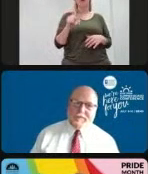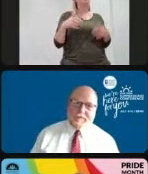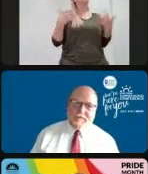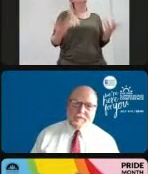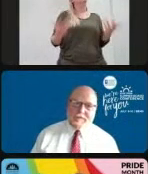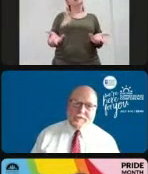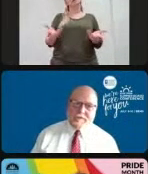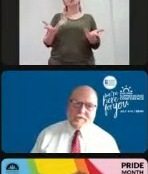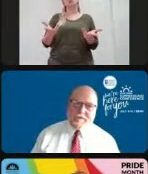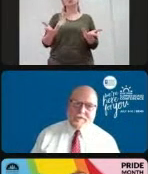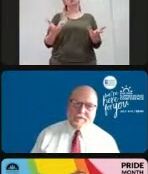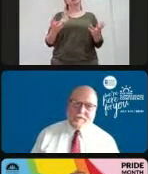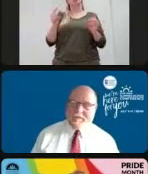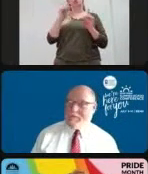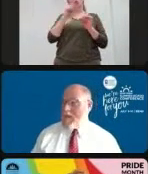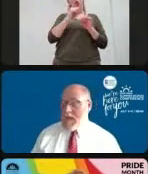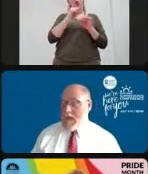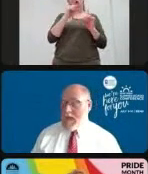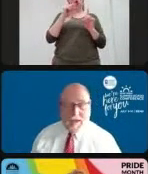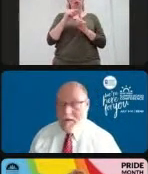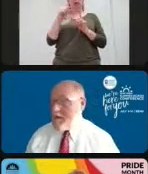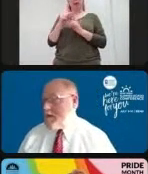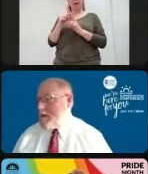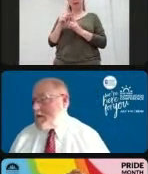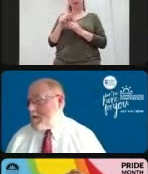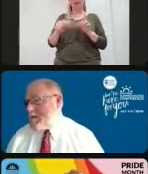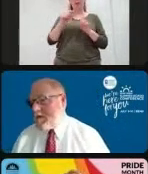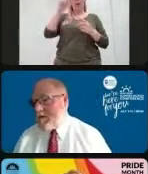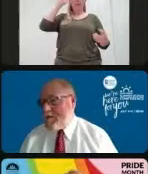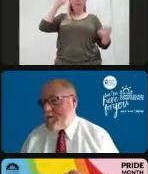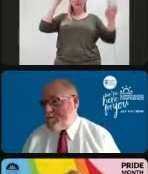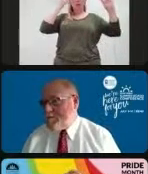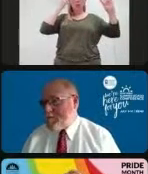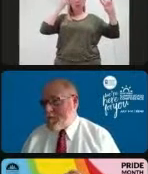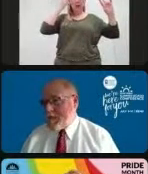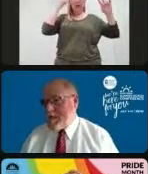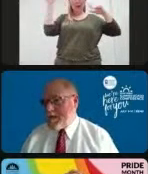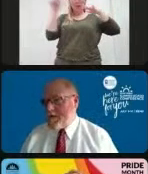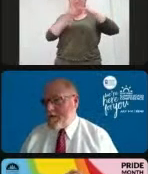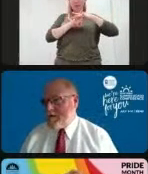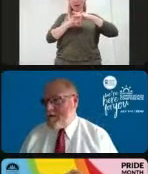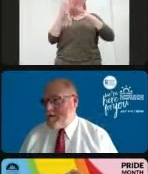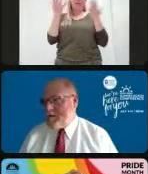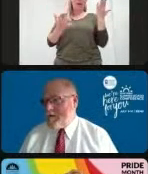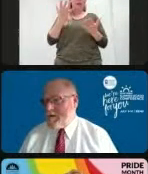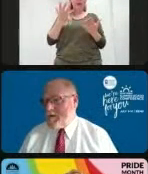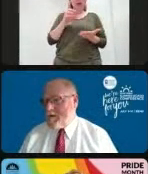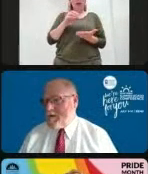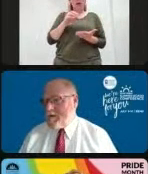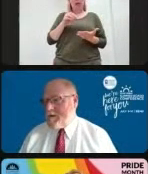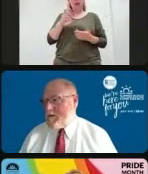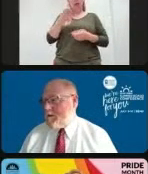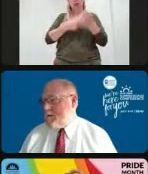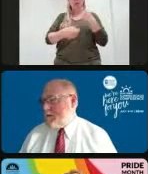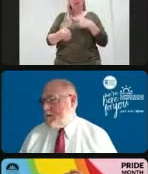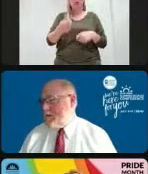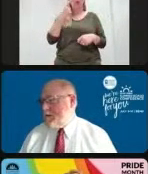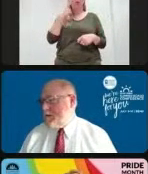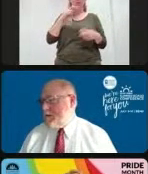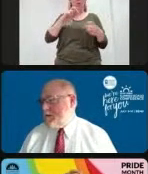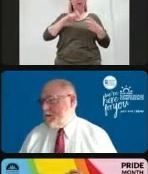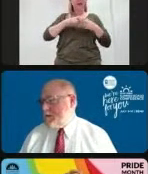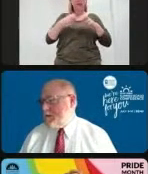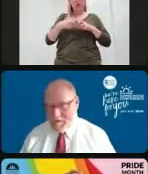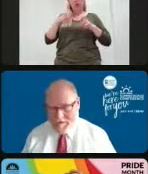Just wording. The word misunderstanding came to mind, and I was wondering if you could either substitute for issue or problem,